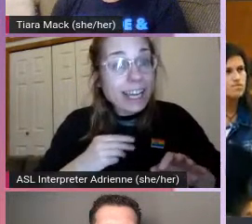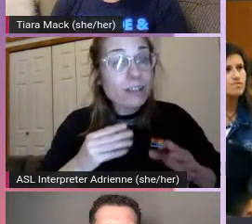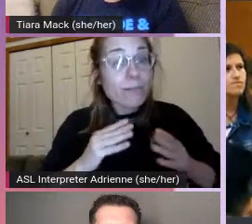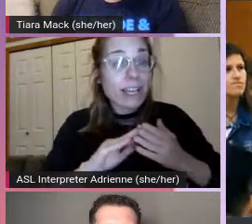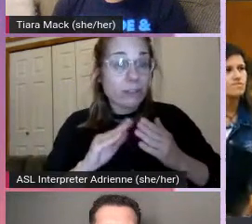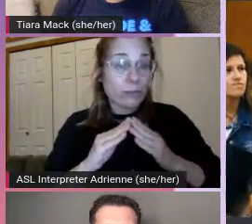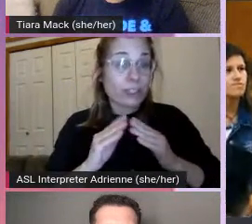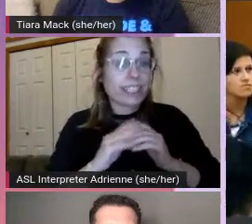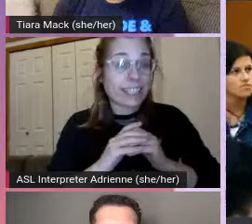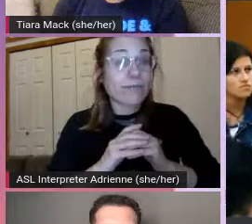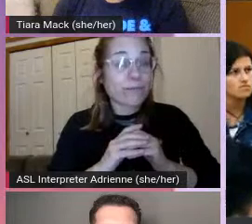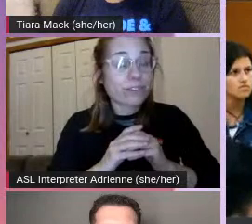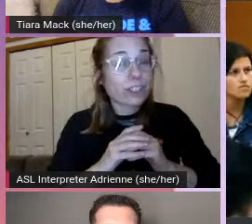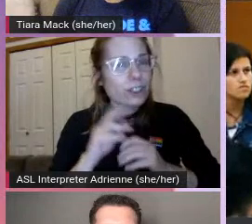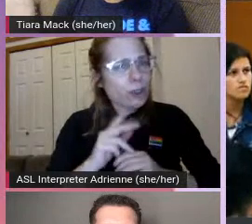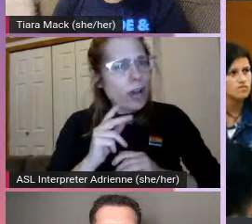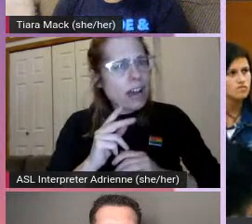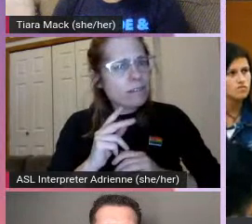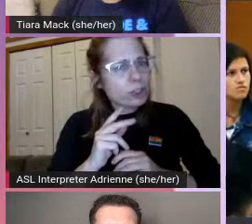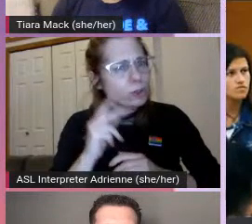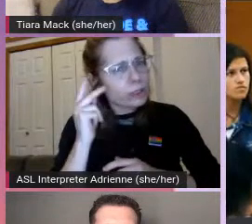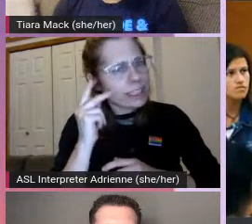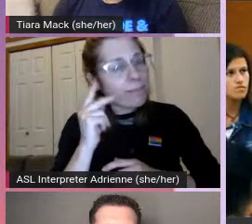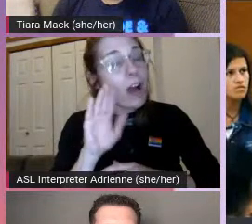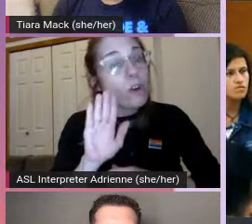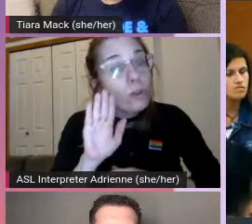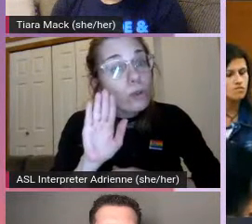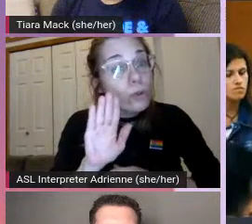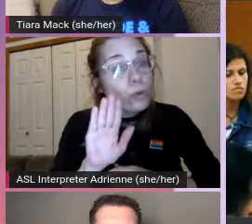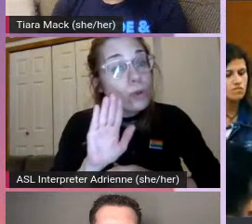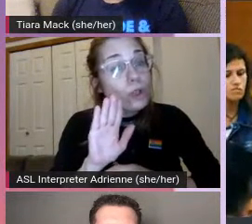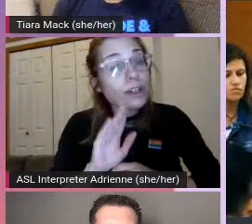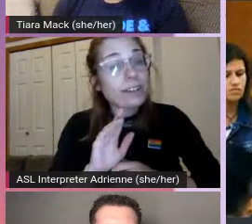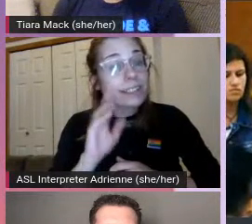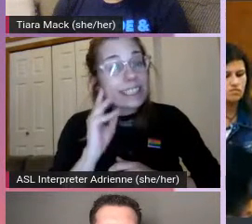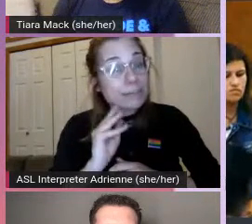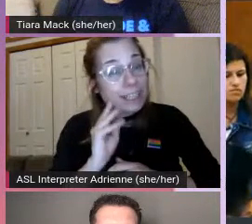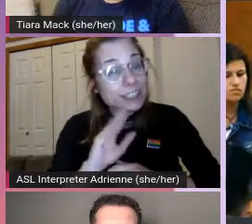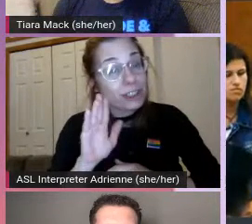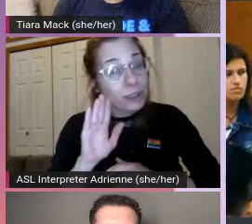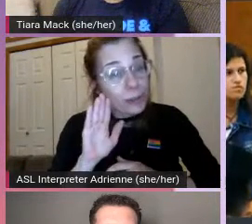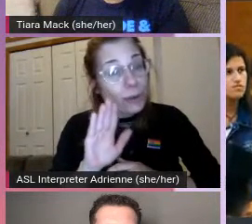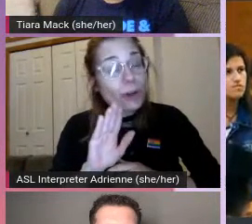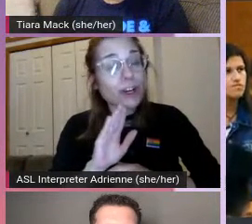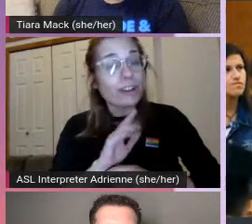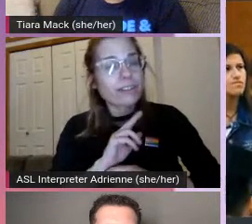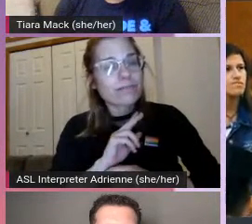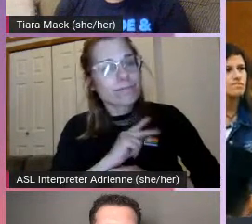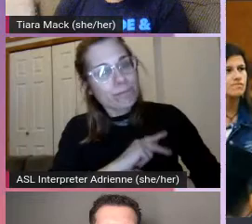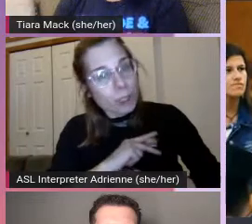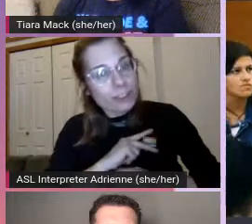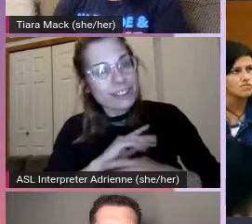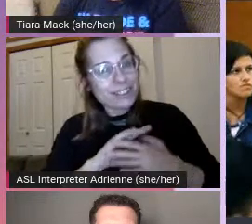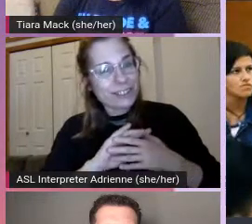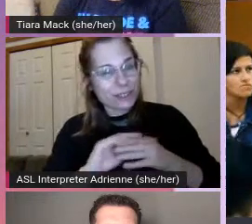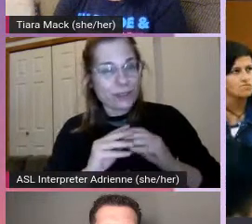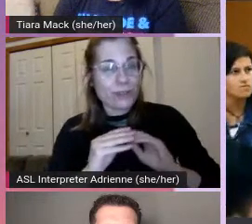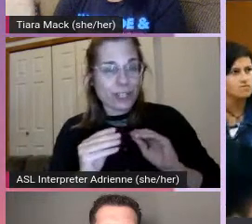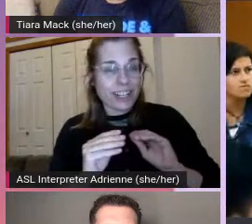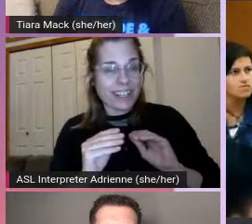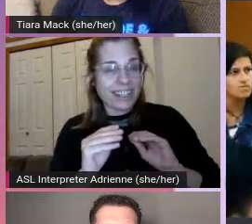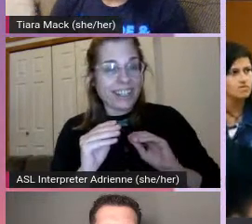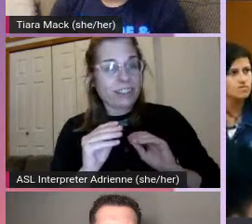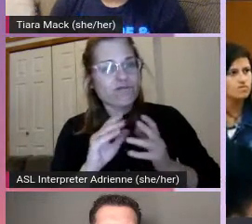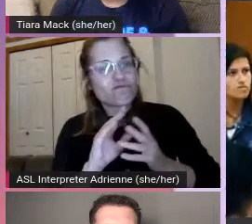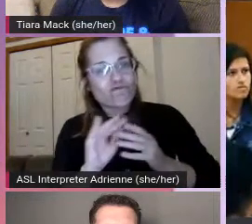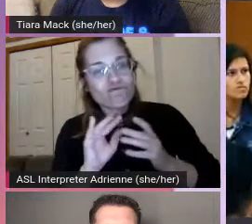keep a personal aspect, because using your personal testimony is what is really going to show that there are real people every day who are